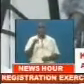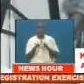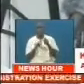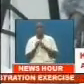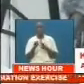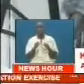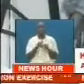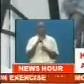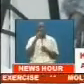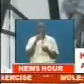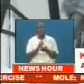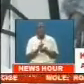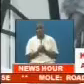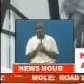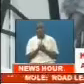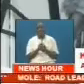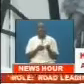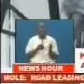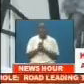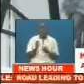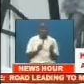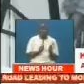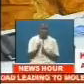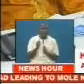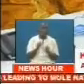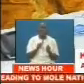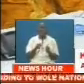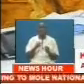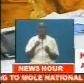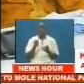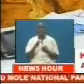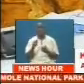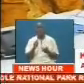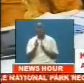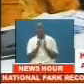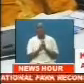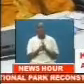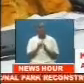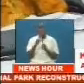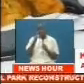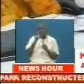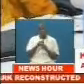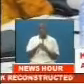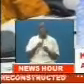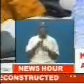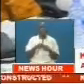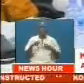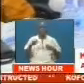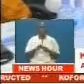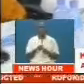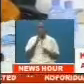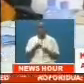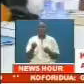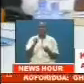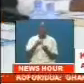of the Commission disclosed that the passage of the nuclear bill into law can set the stage for the nuclear power program to add to